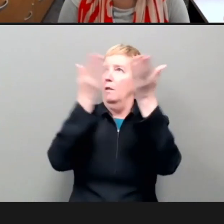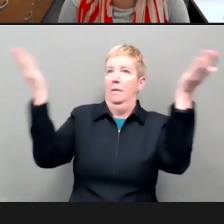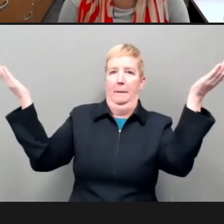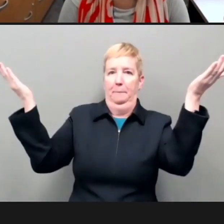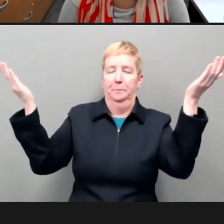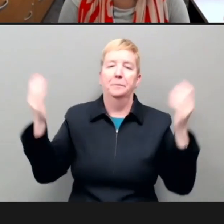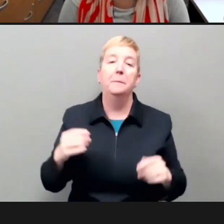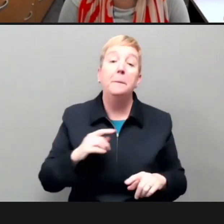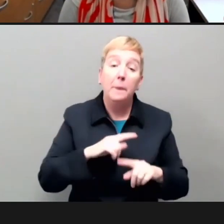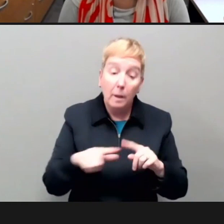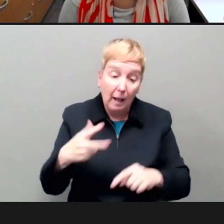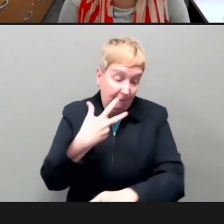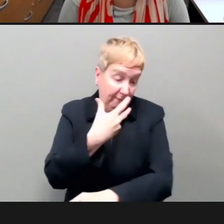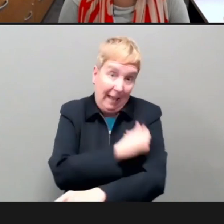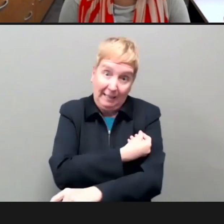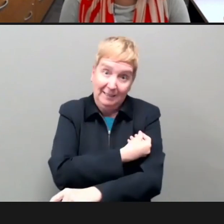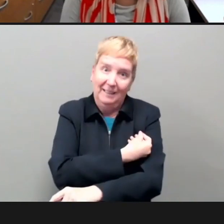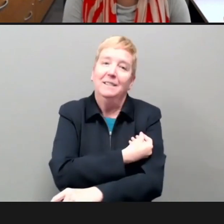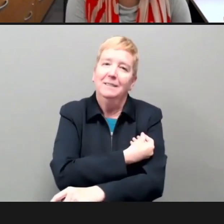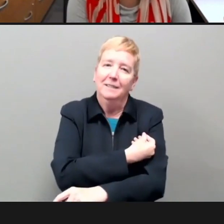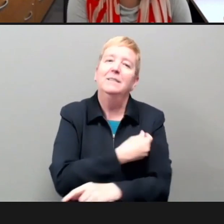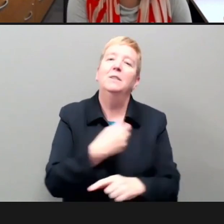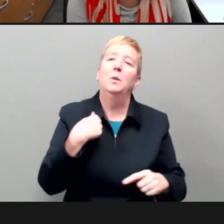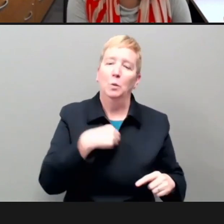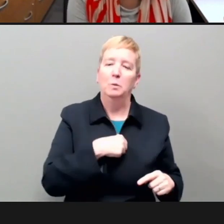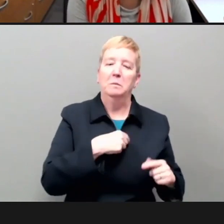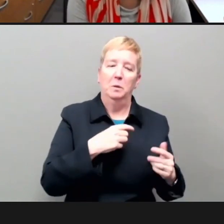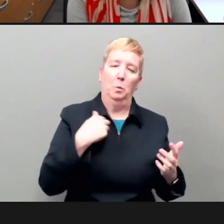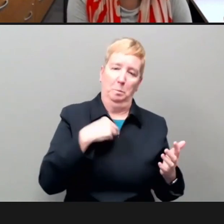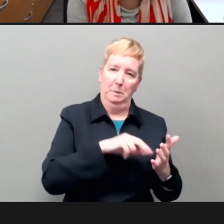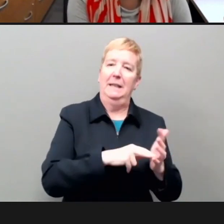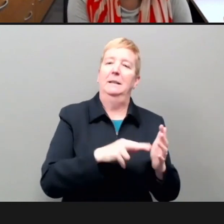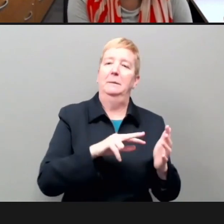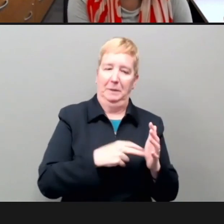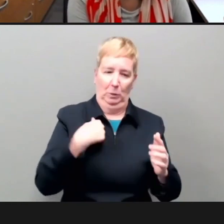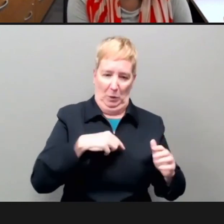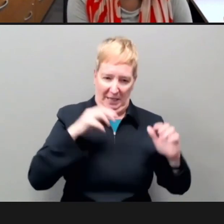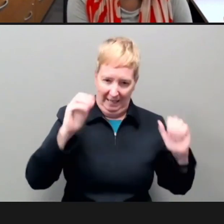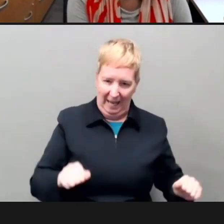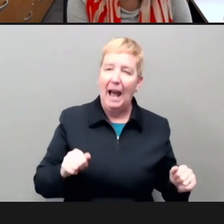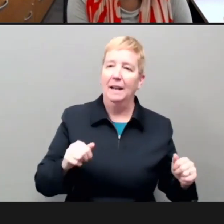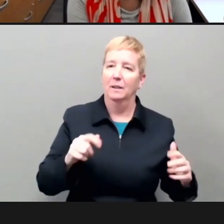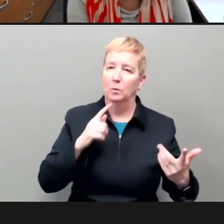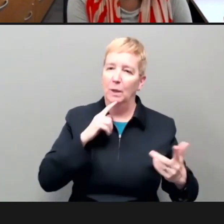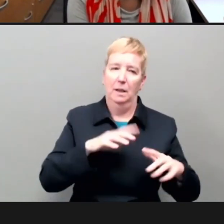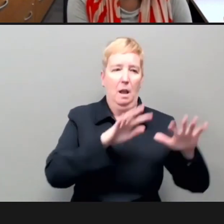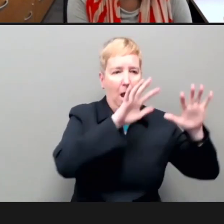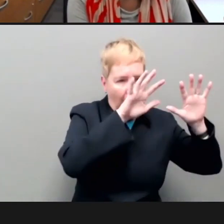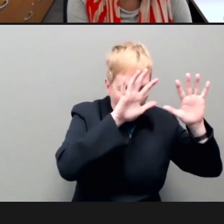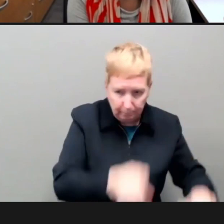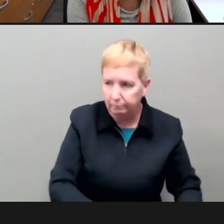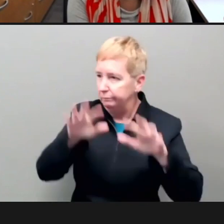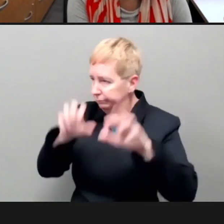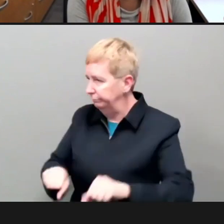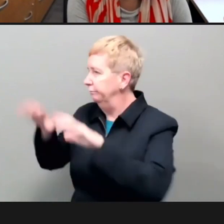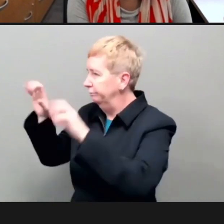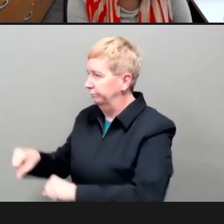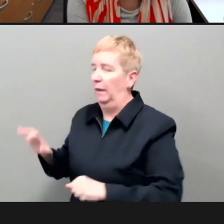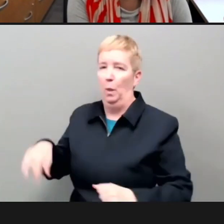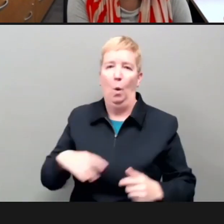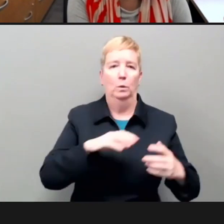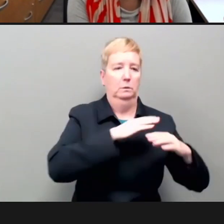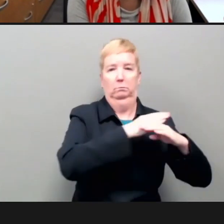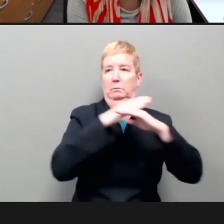But vaccines allow us to transcend those obstacles in this country. So I feel